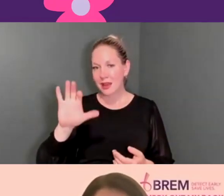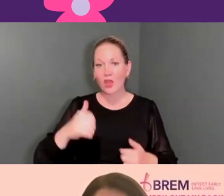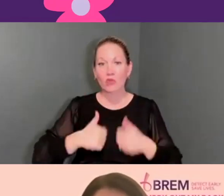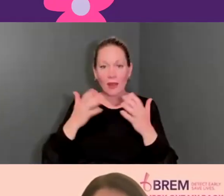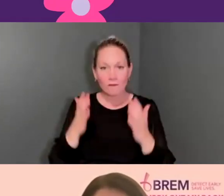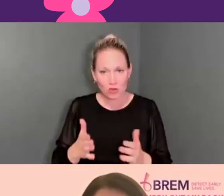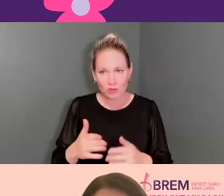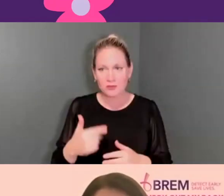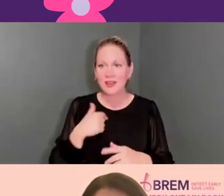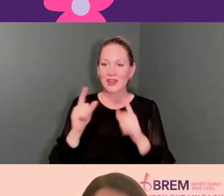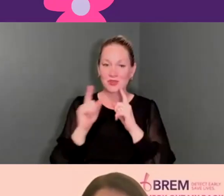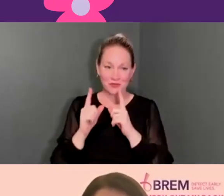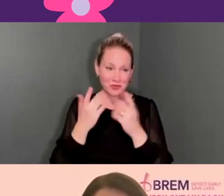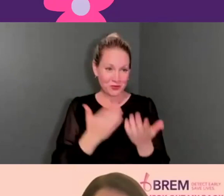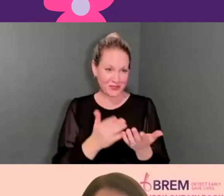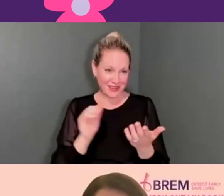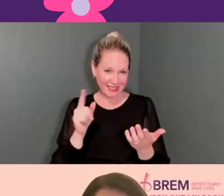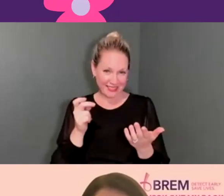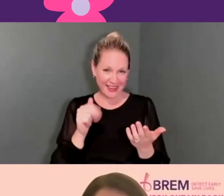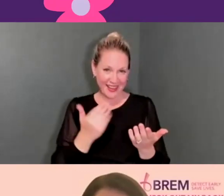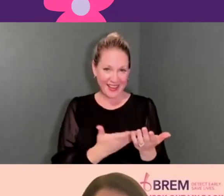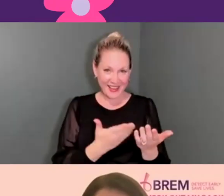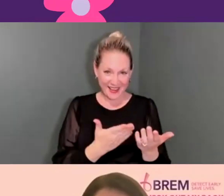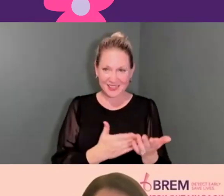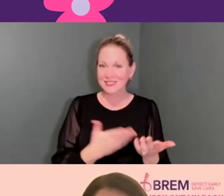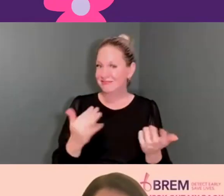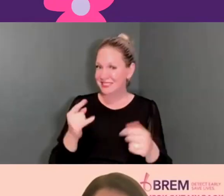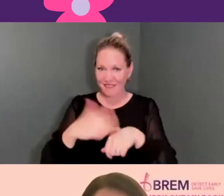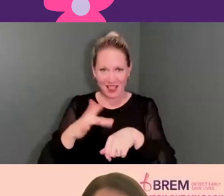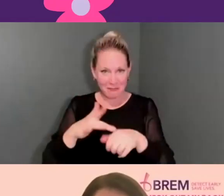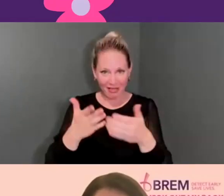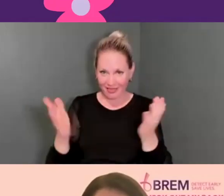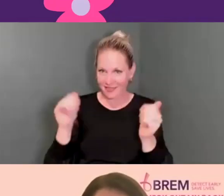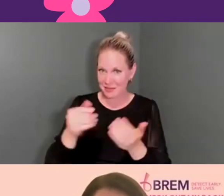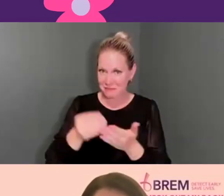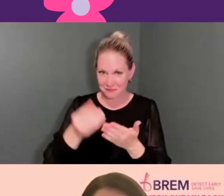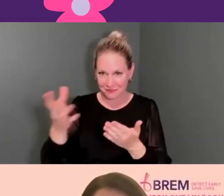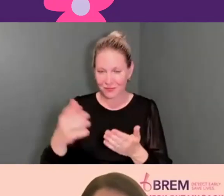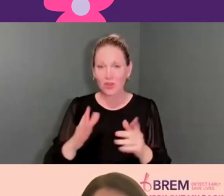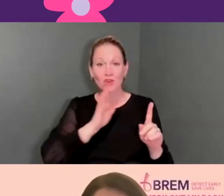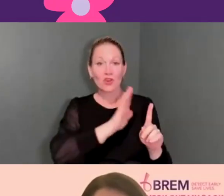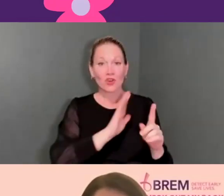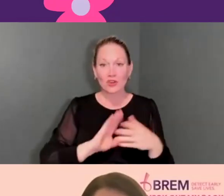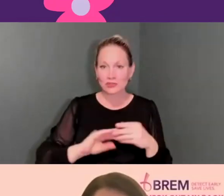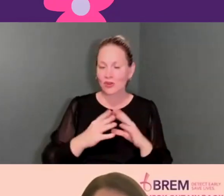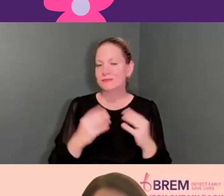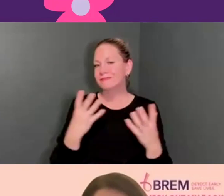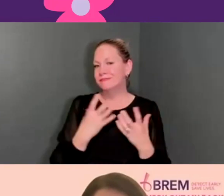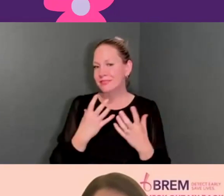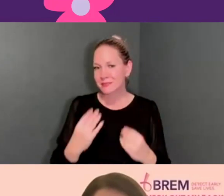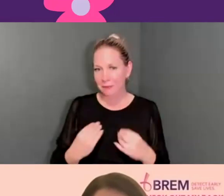interviewed Miss Athena here. So it's available wherever books are sold. Her story is really, really